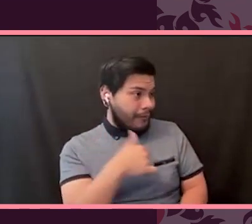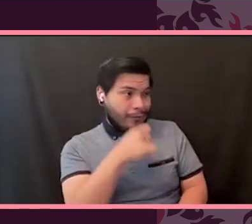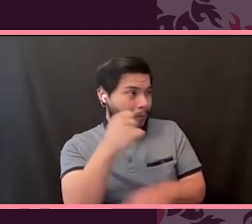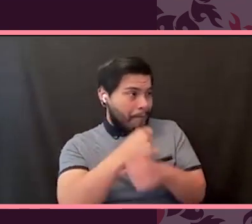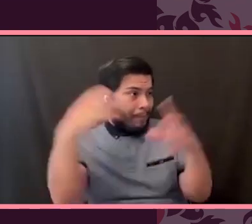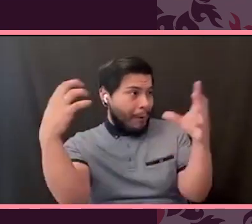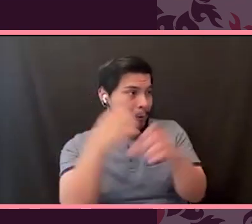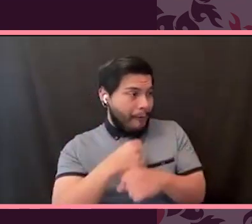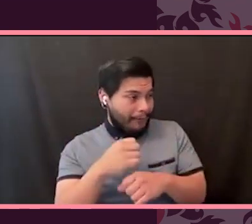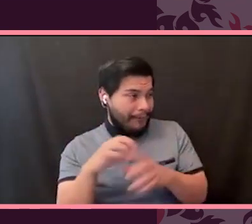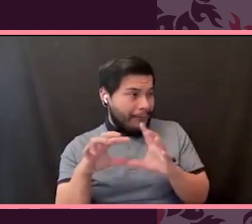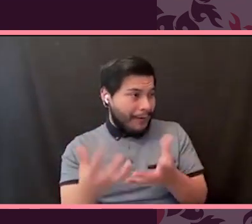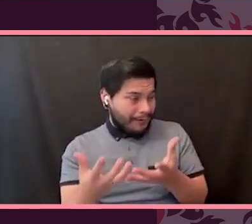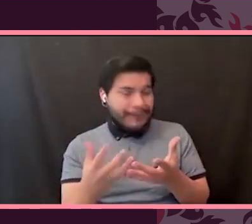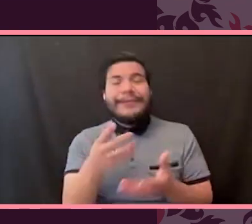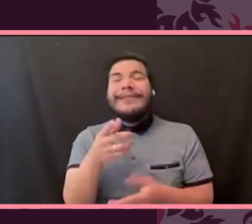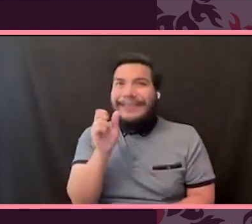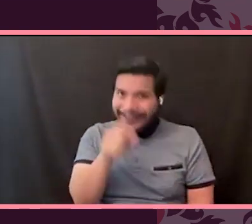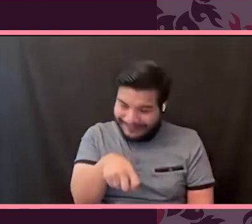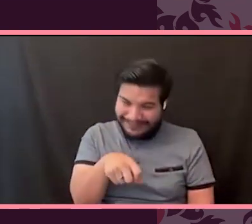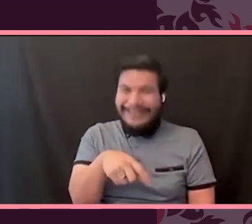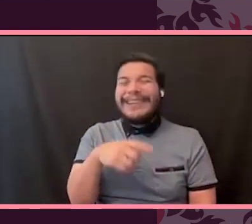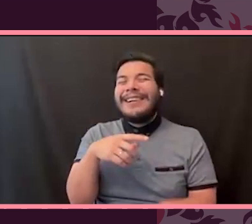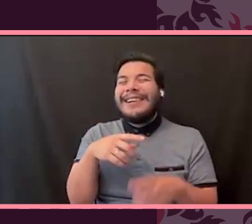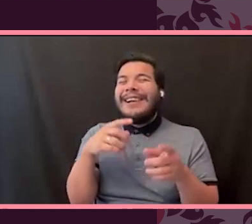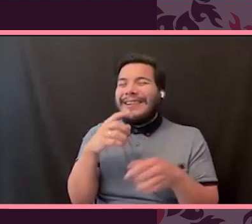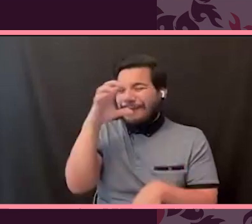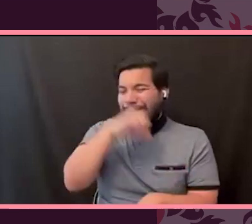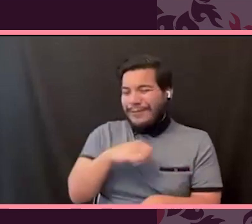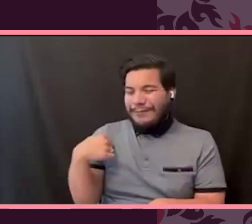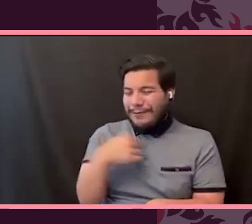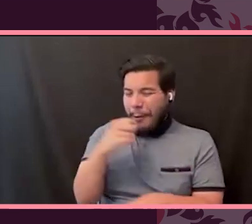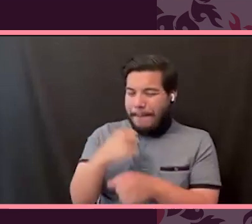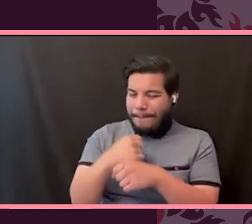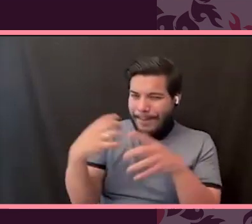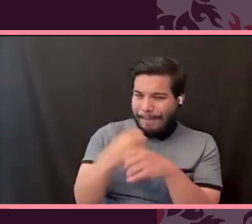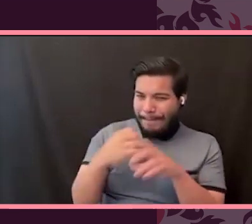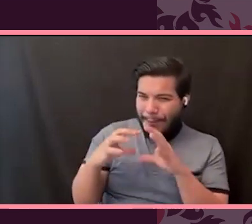don't blow ourselves up, Toren, and the planet is not dead,